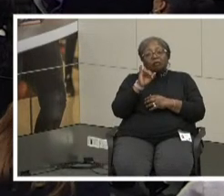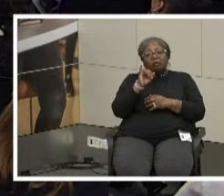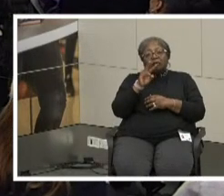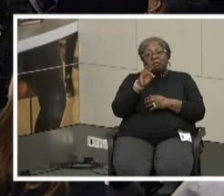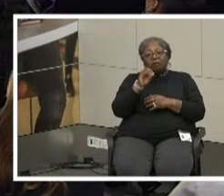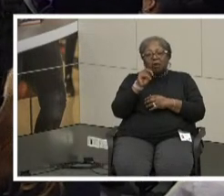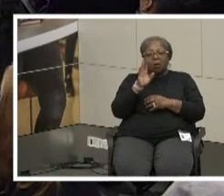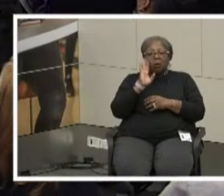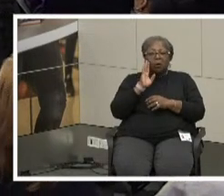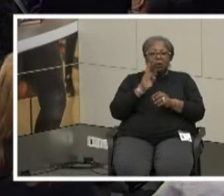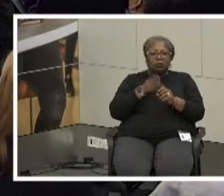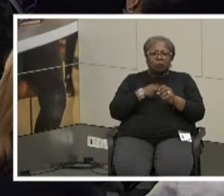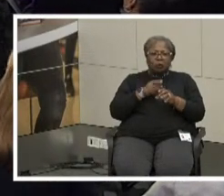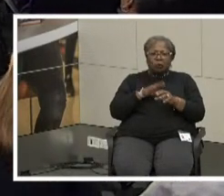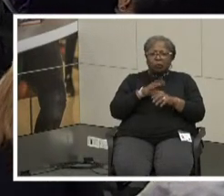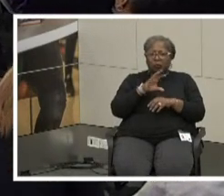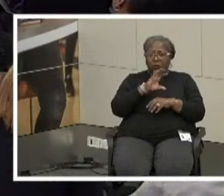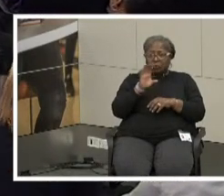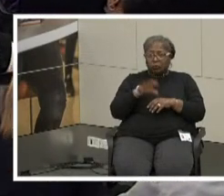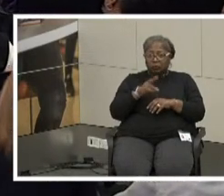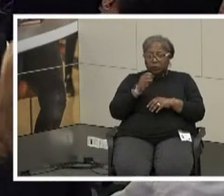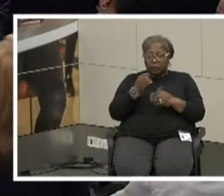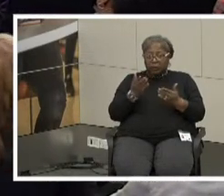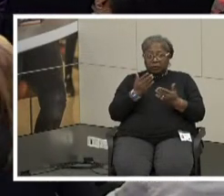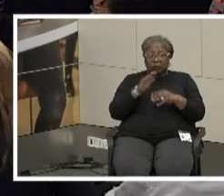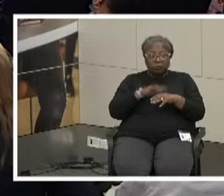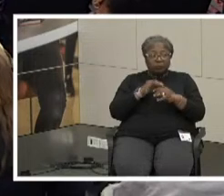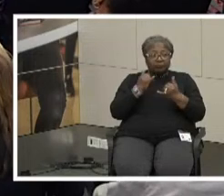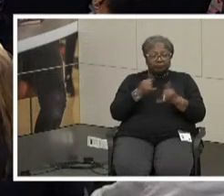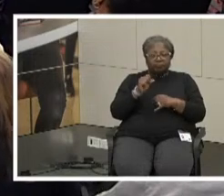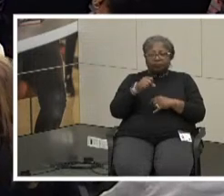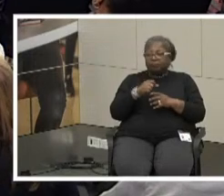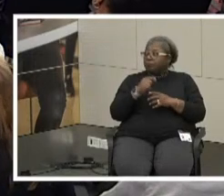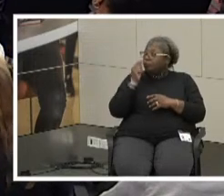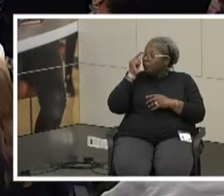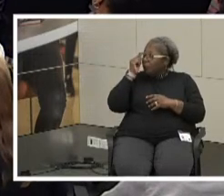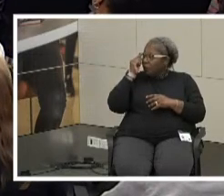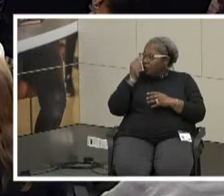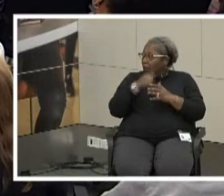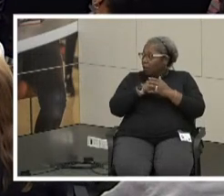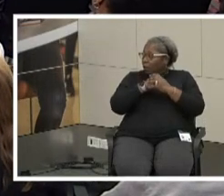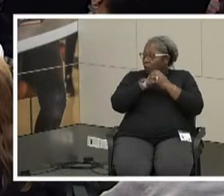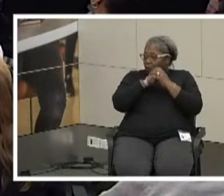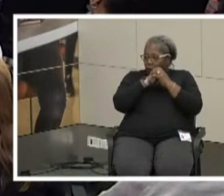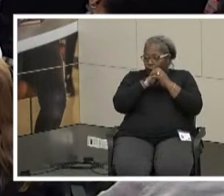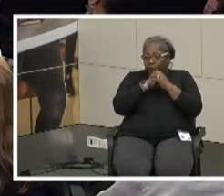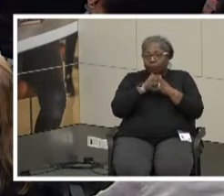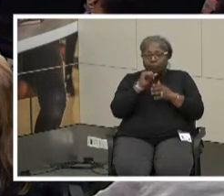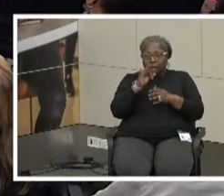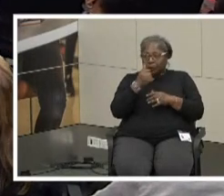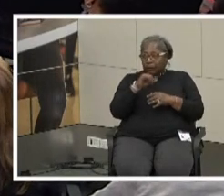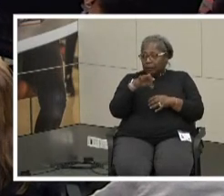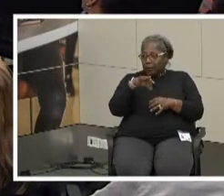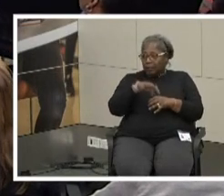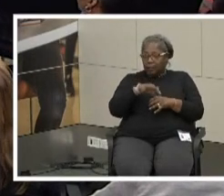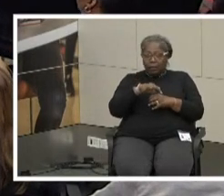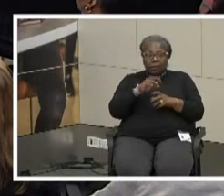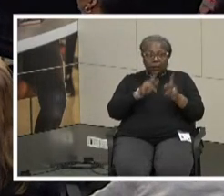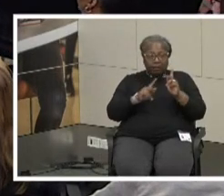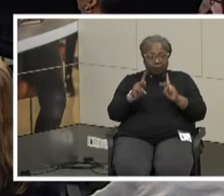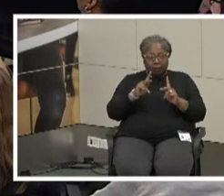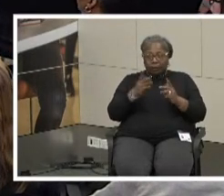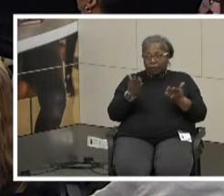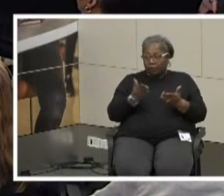via Zoom is he on now okay great um if there are any elected officials and I see PLO